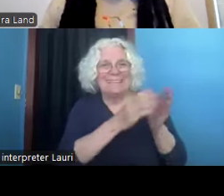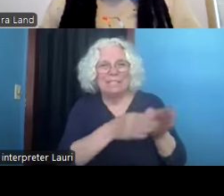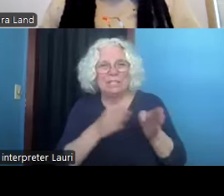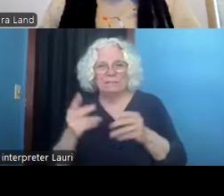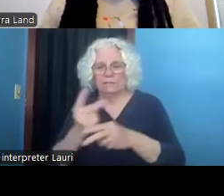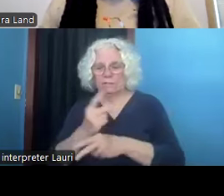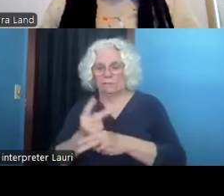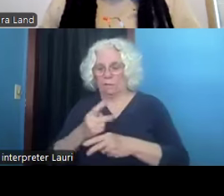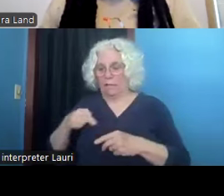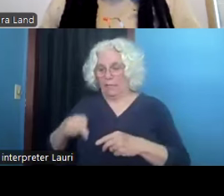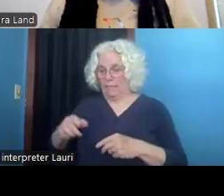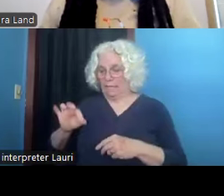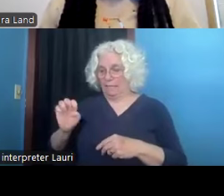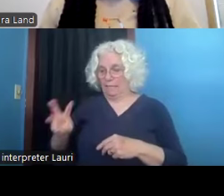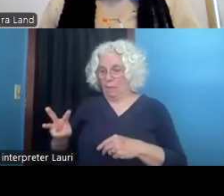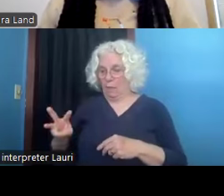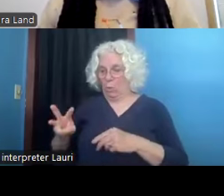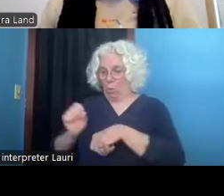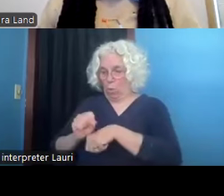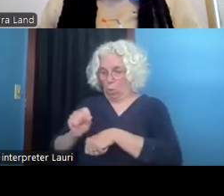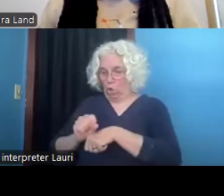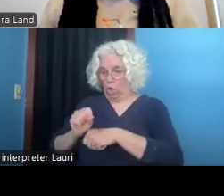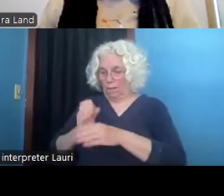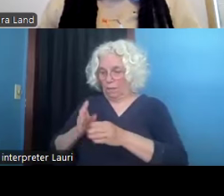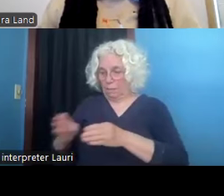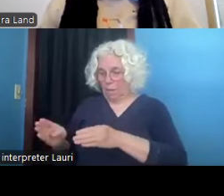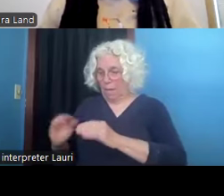out how they are going to execute their leadership plan.